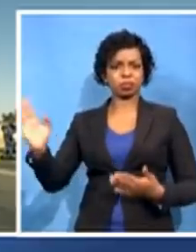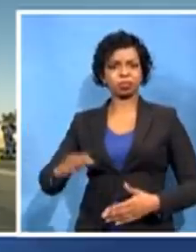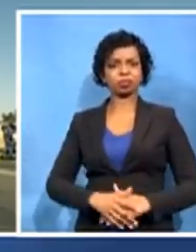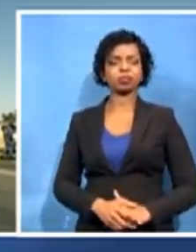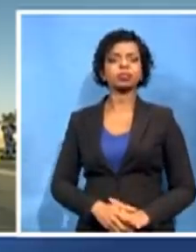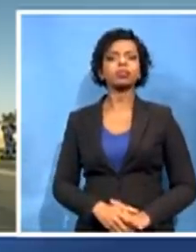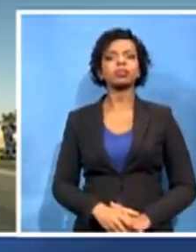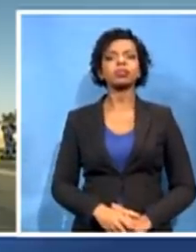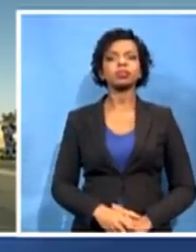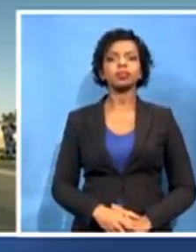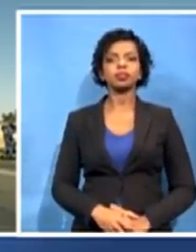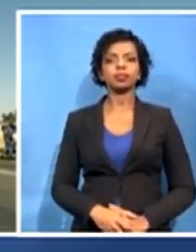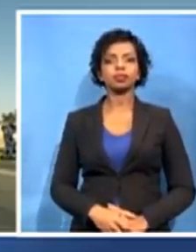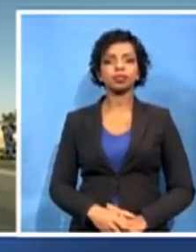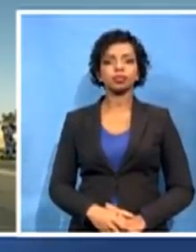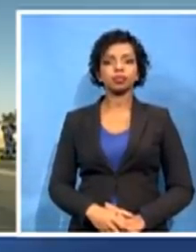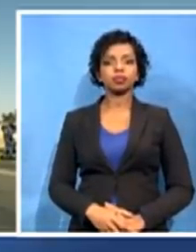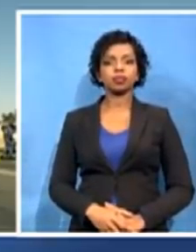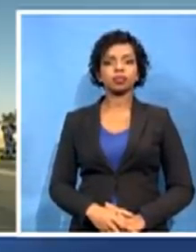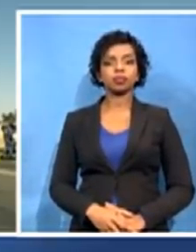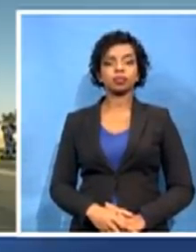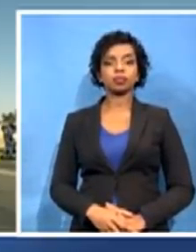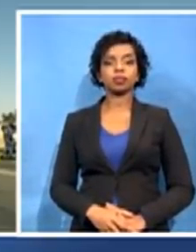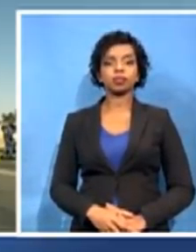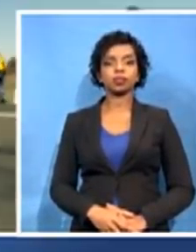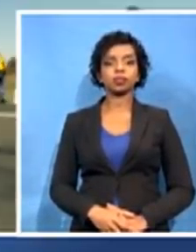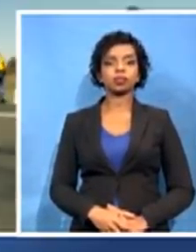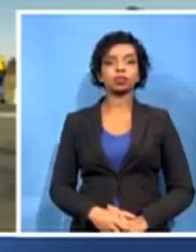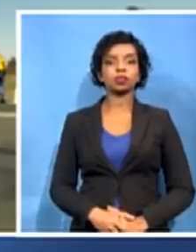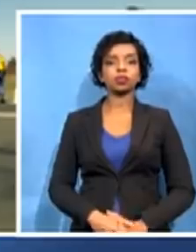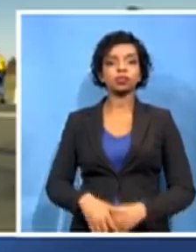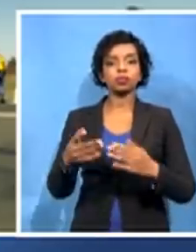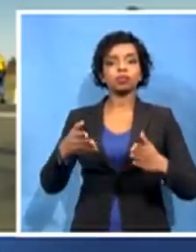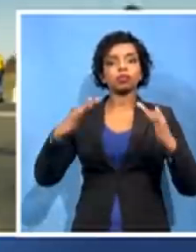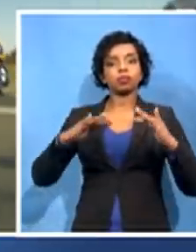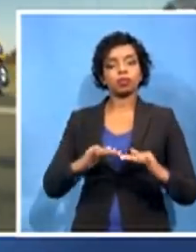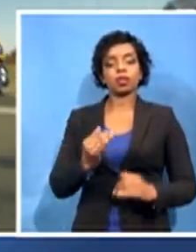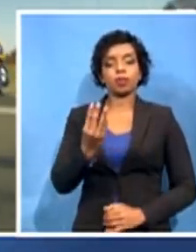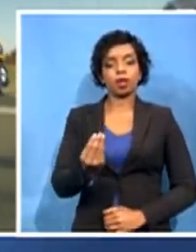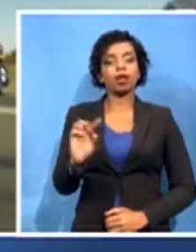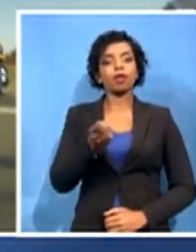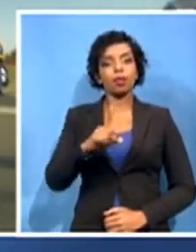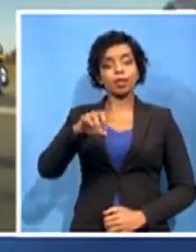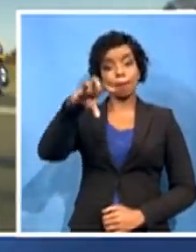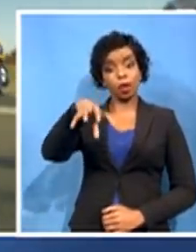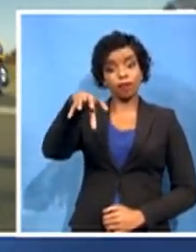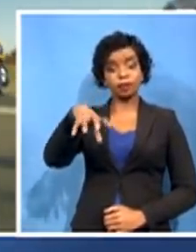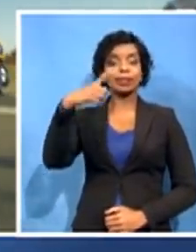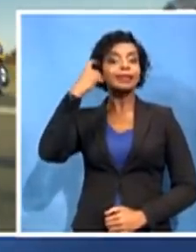We also have the Provincial and Secretary of KZN.